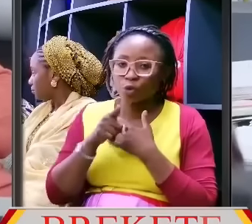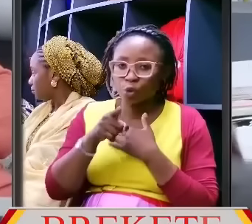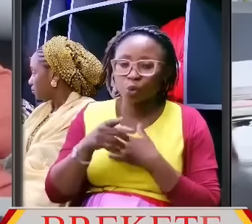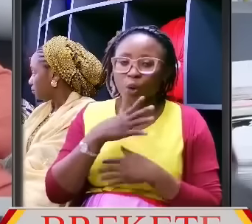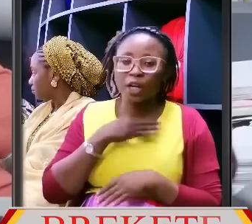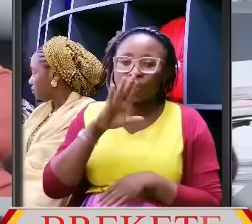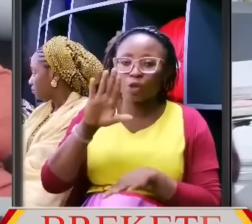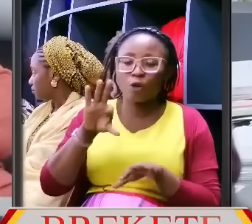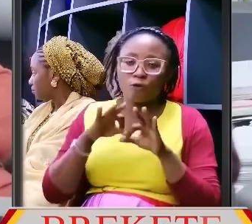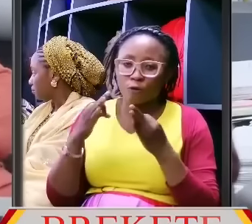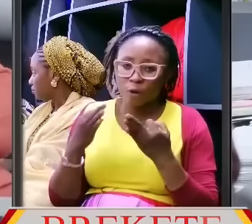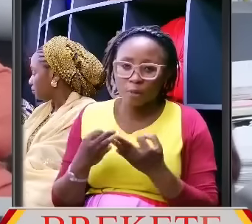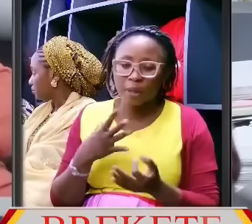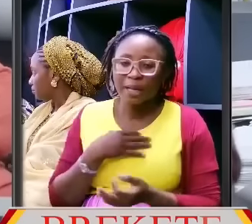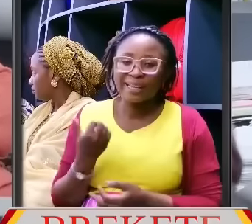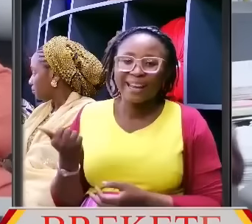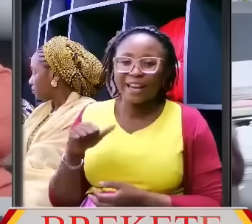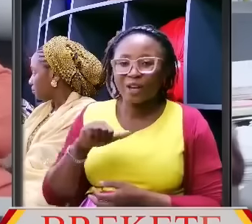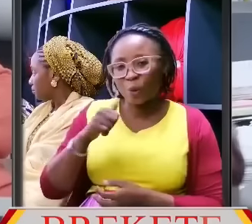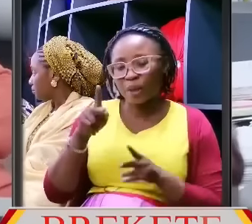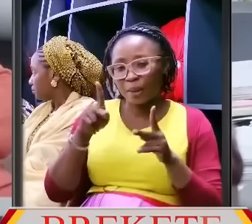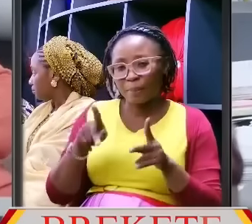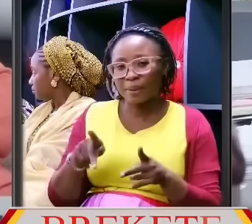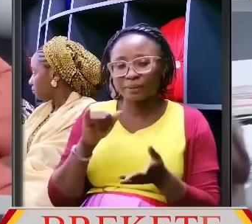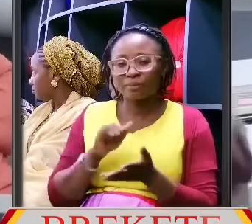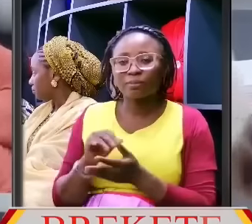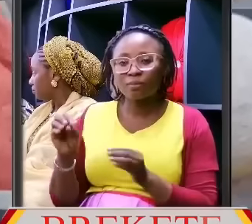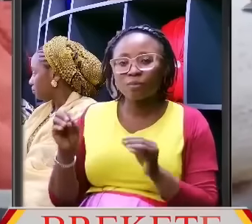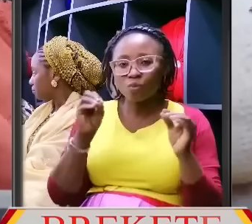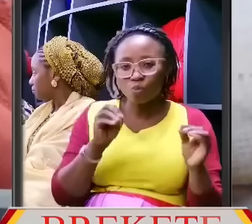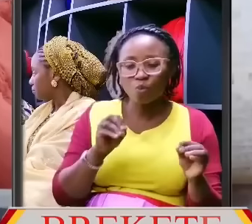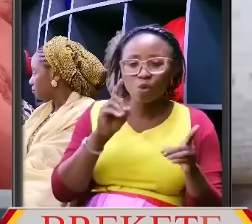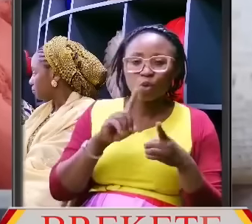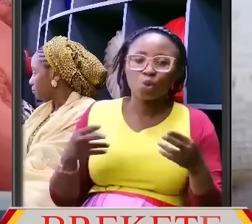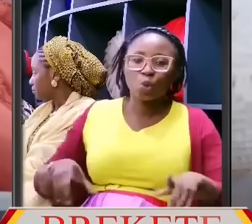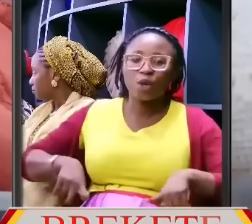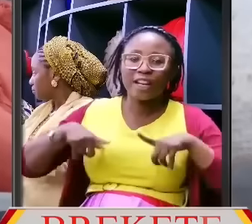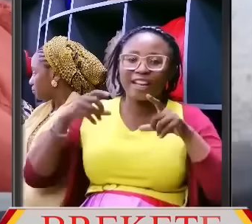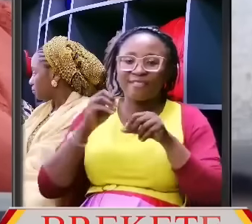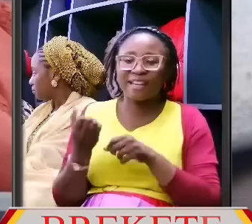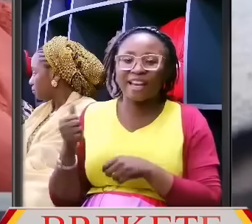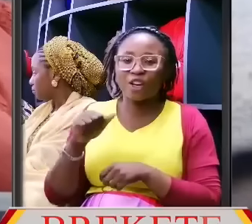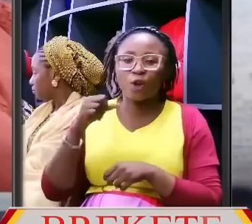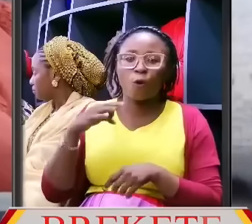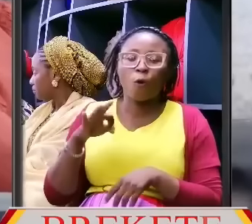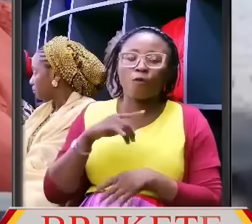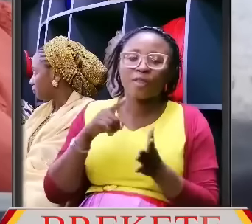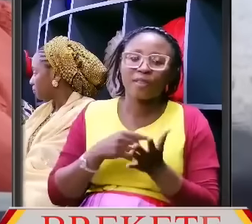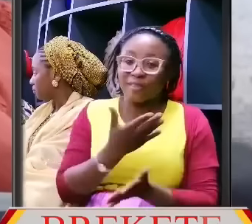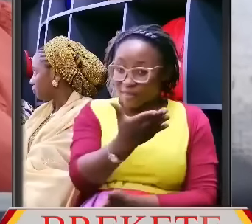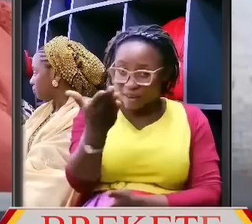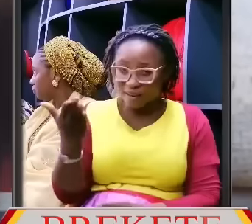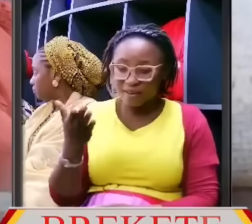you and your family and any other person where you put to occupy any of these properties,